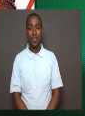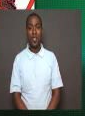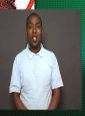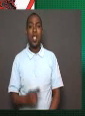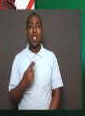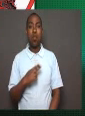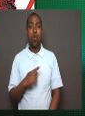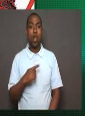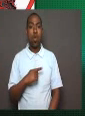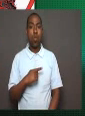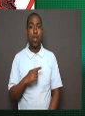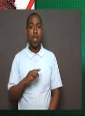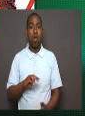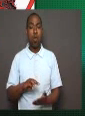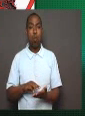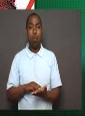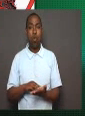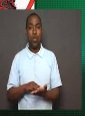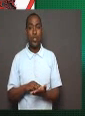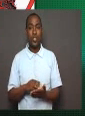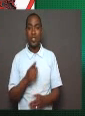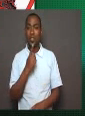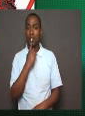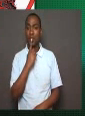Hemoglobin molecules are red,